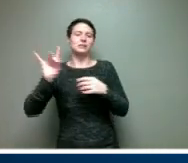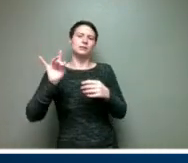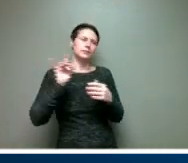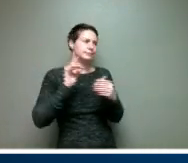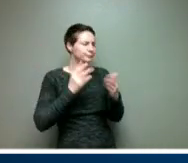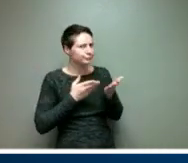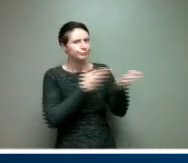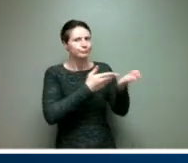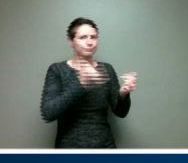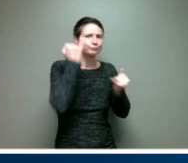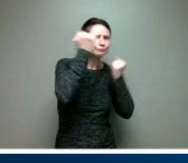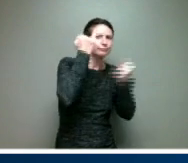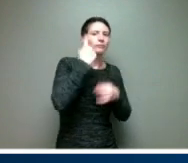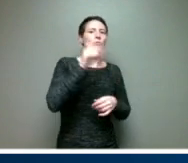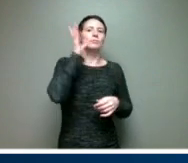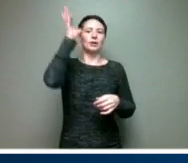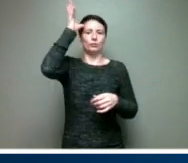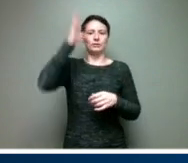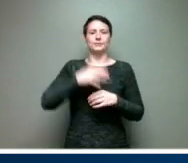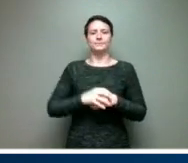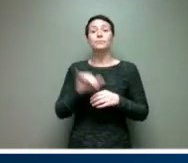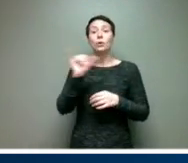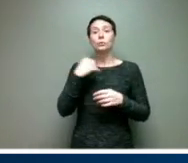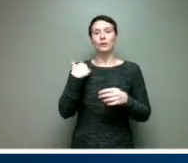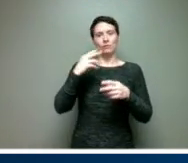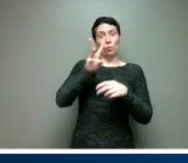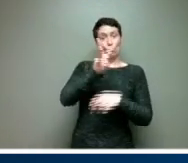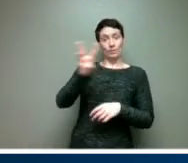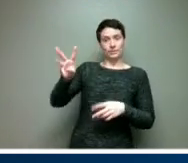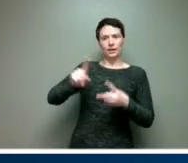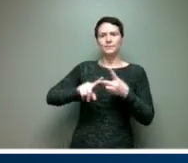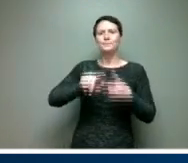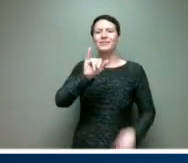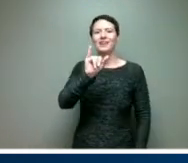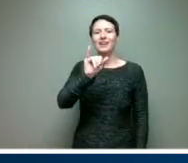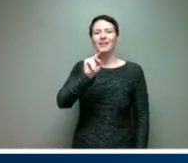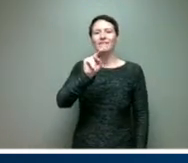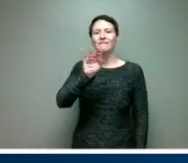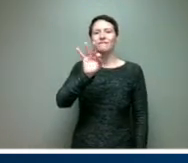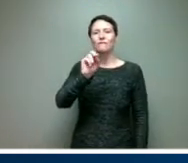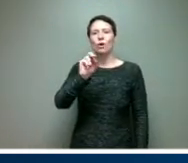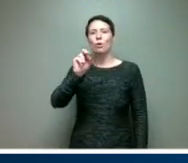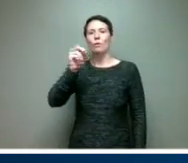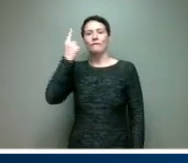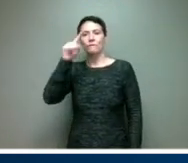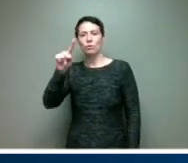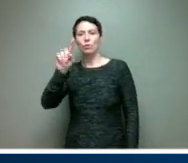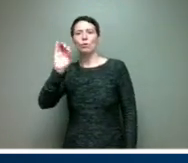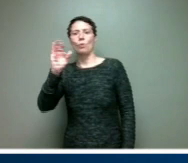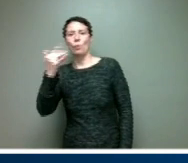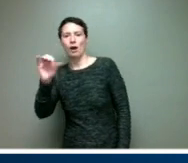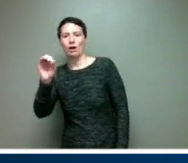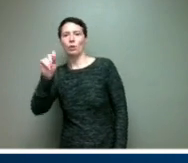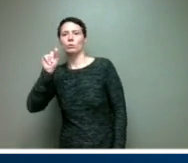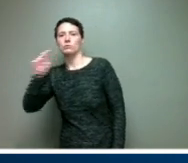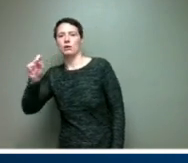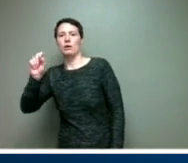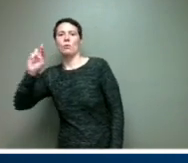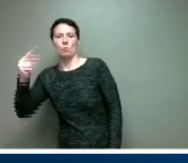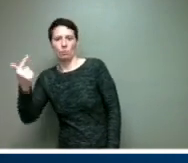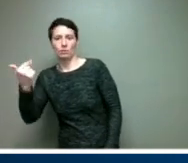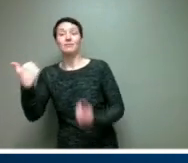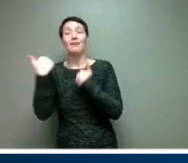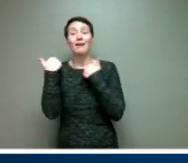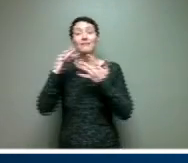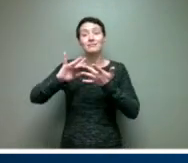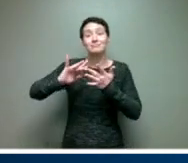And there's also a website called infoohio.org, which has access to a digital library